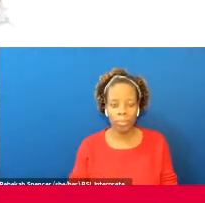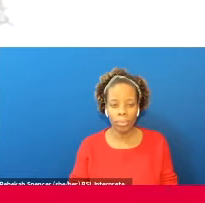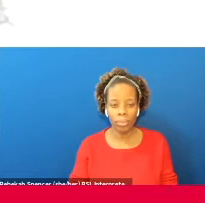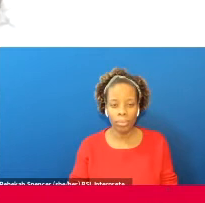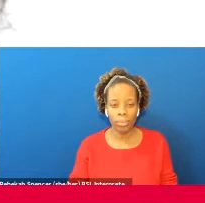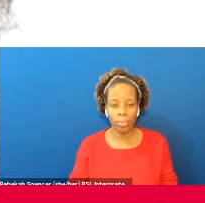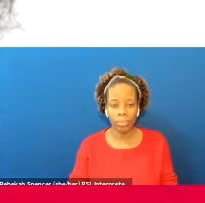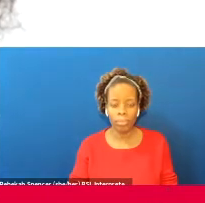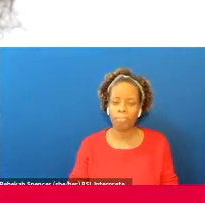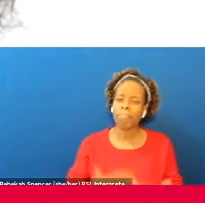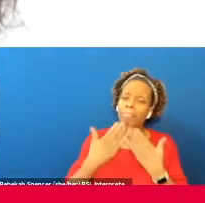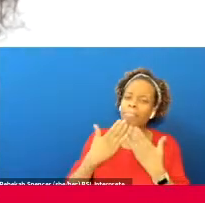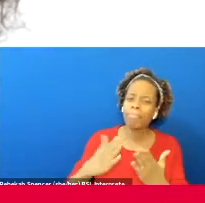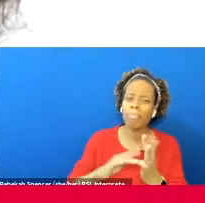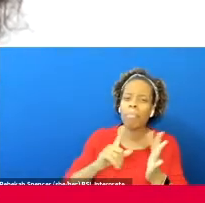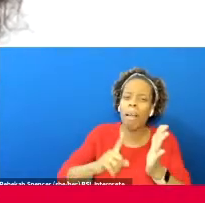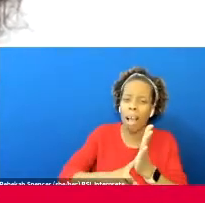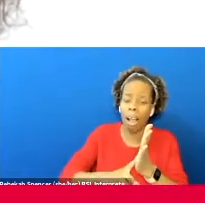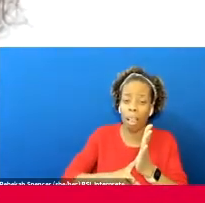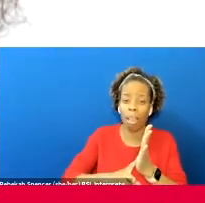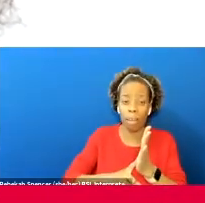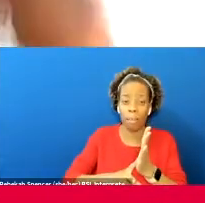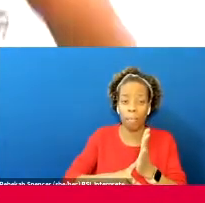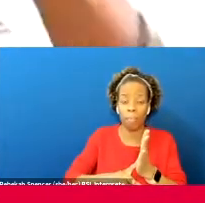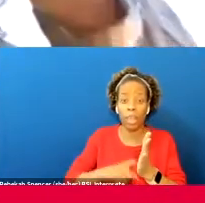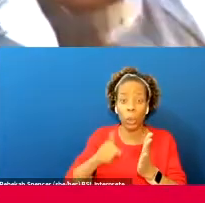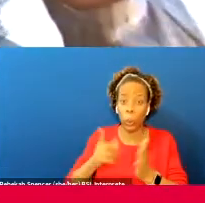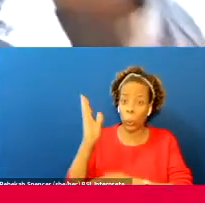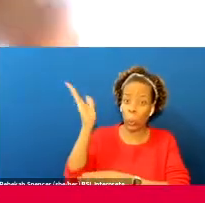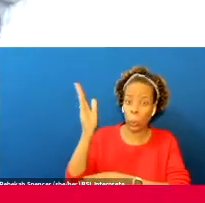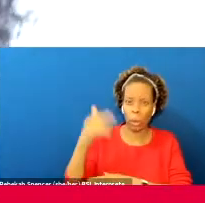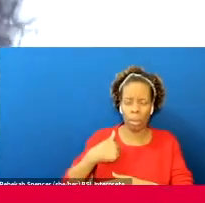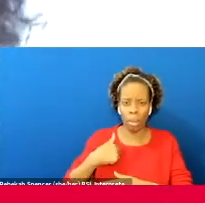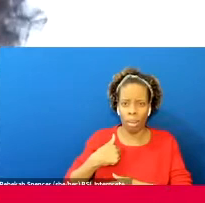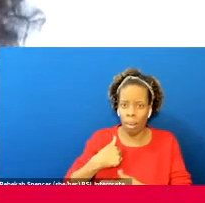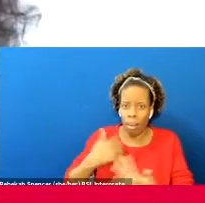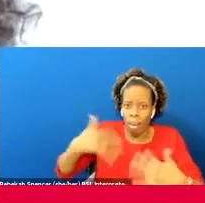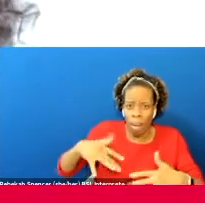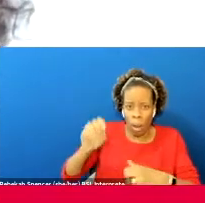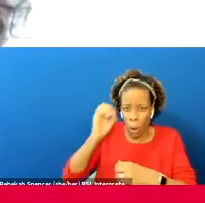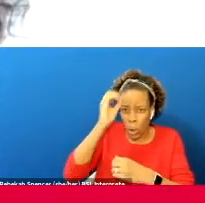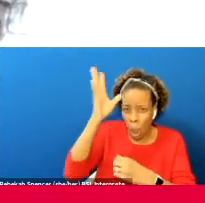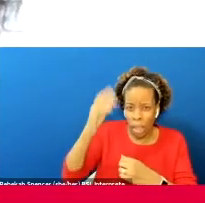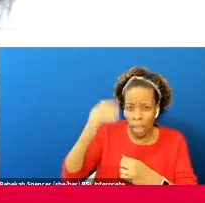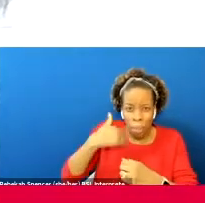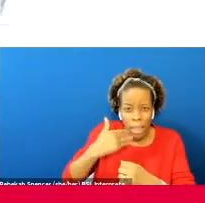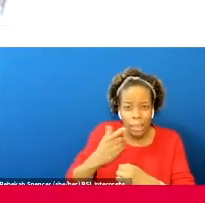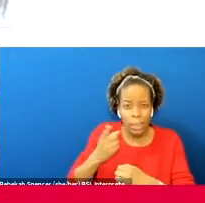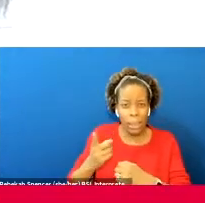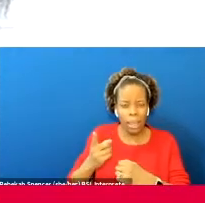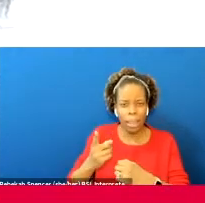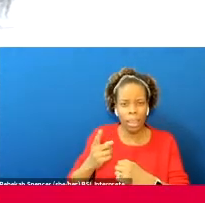Thank you so much for that, Mel. I'm always so impressed when I hear you speak. You have so much knowledge about like the arms trade and